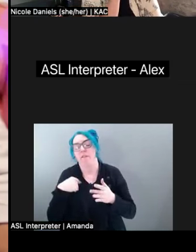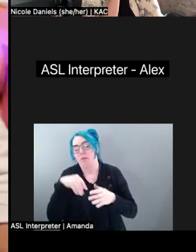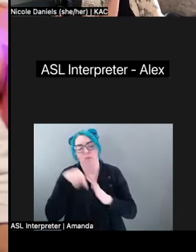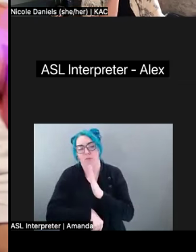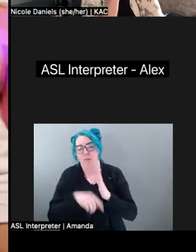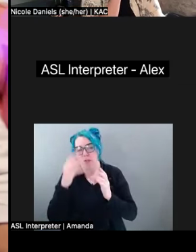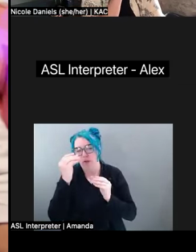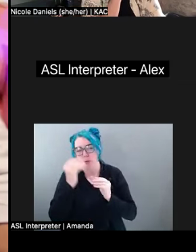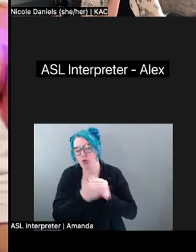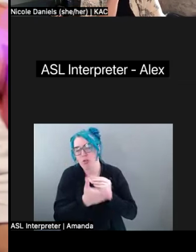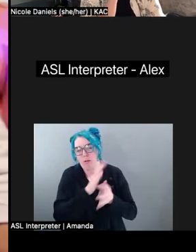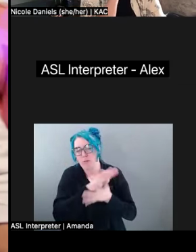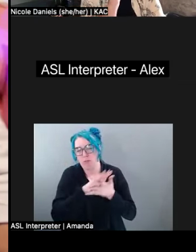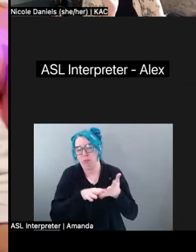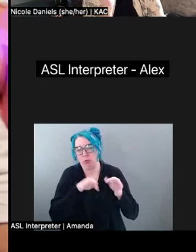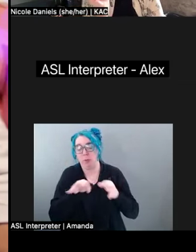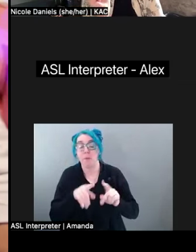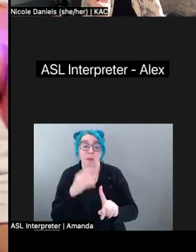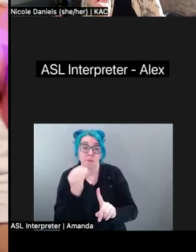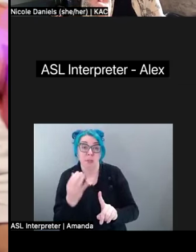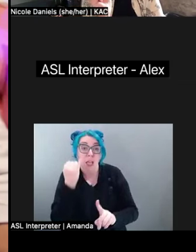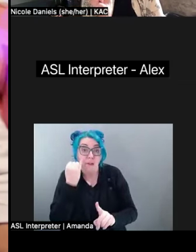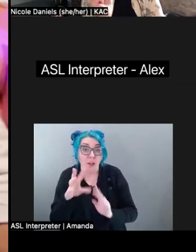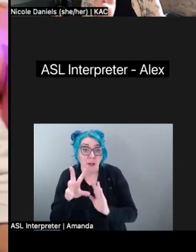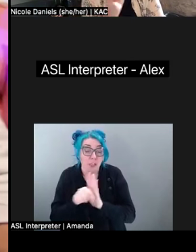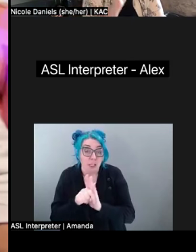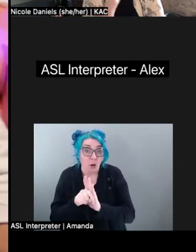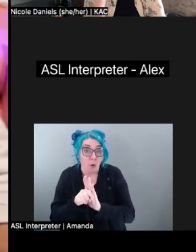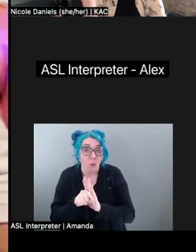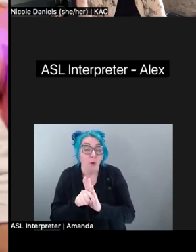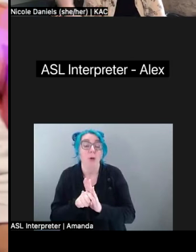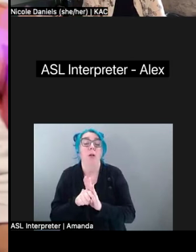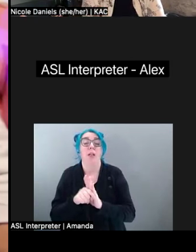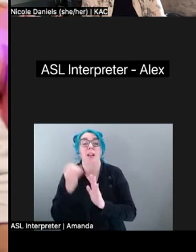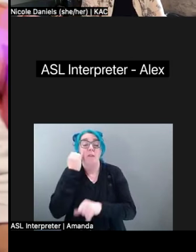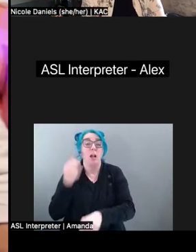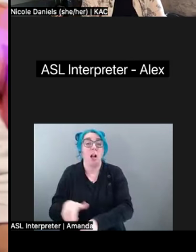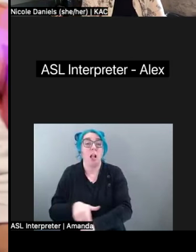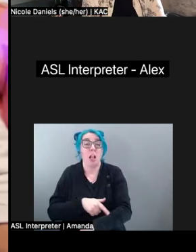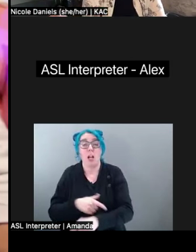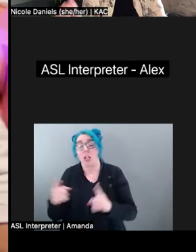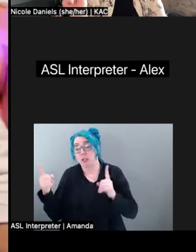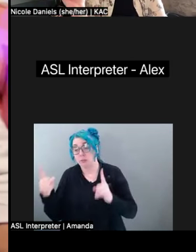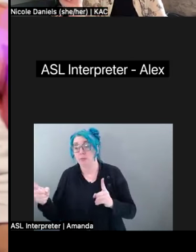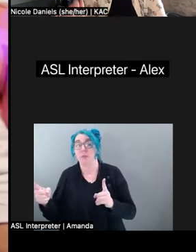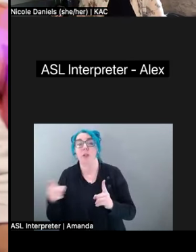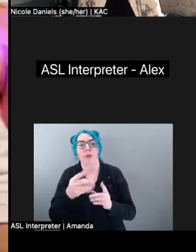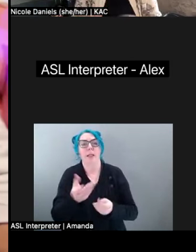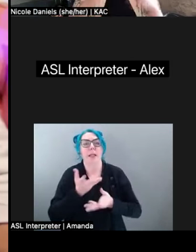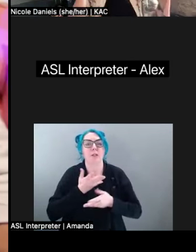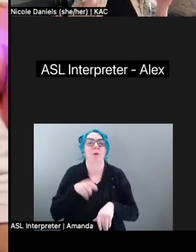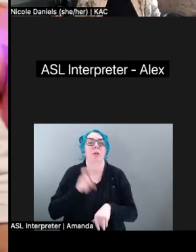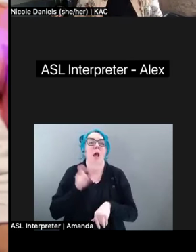if you're submitting video, you can give us timestamps to make sure that you don't exceed the maximum time limit. So for example, you could